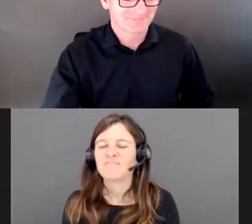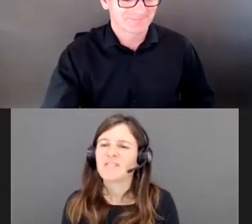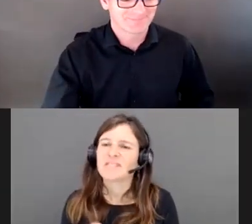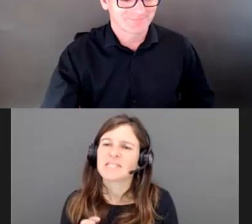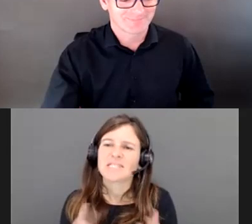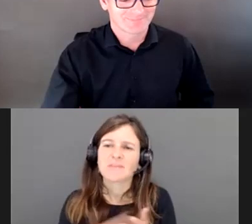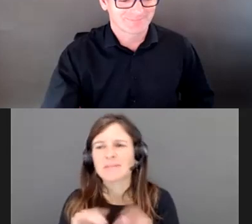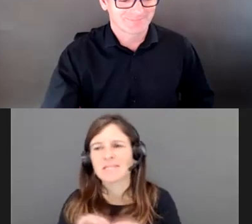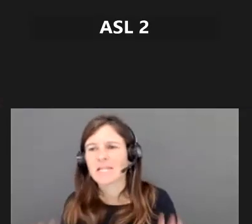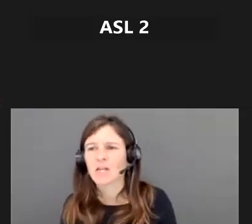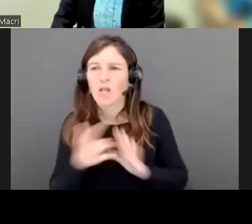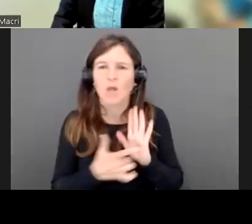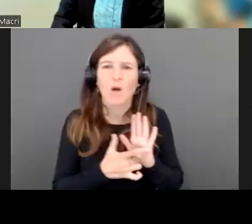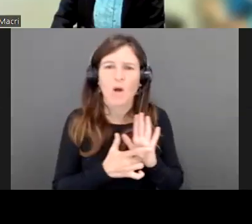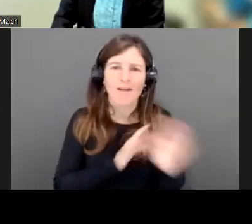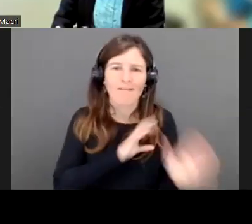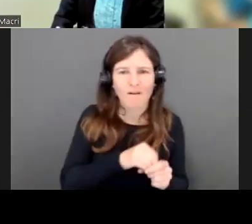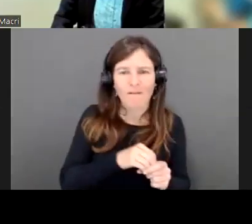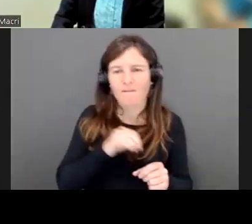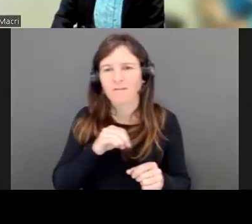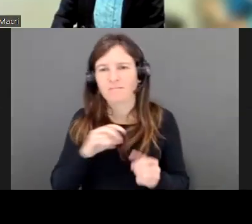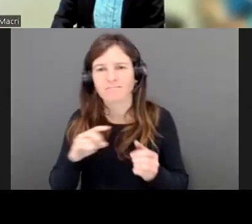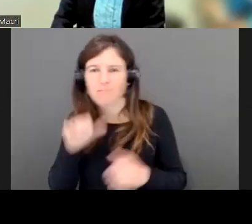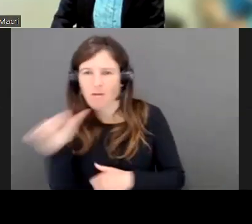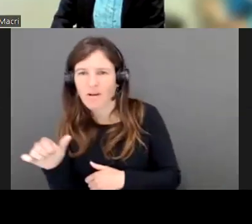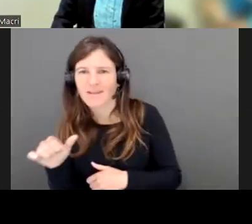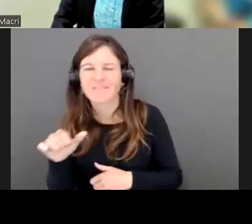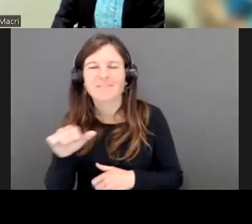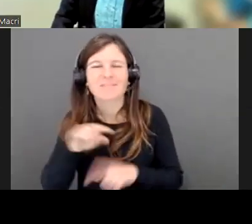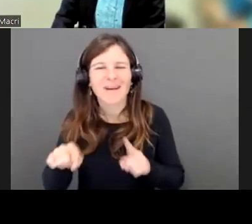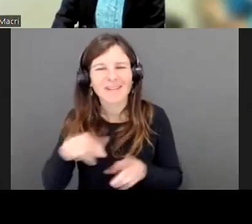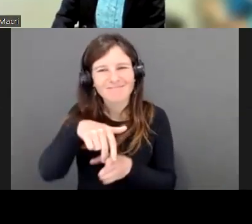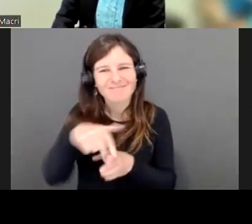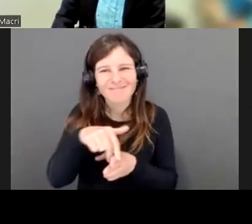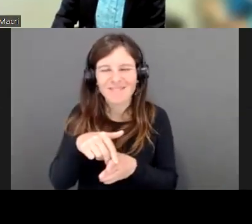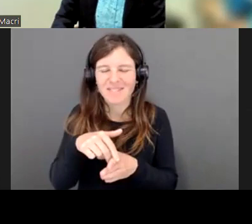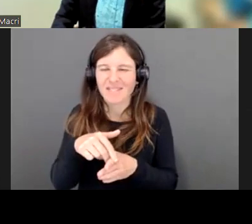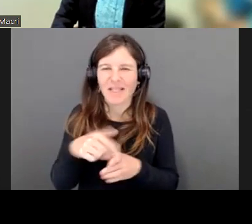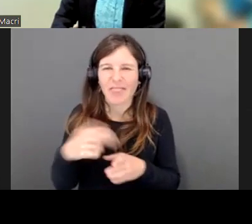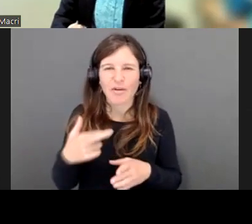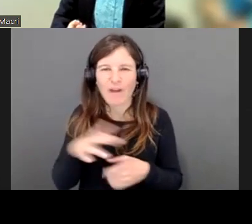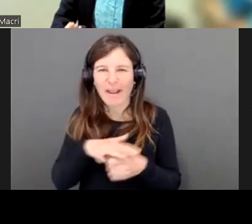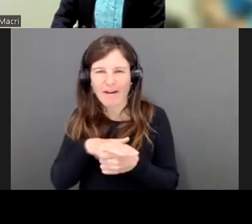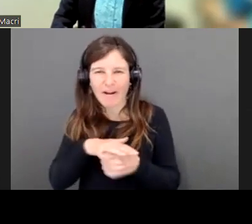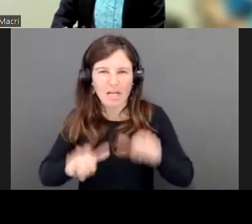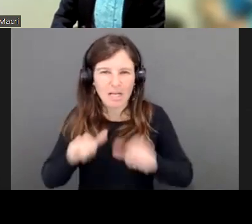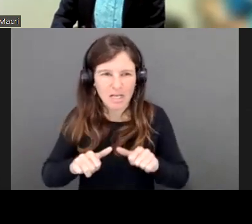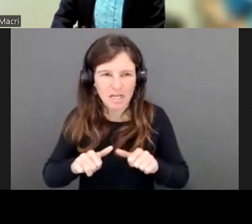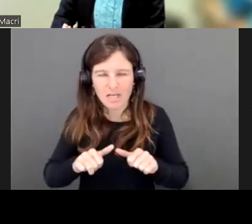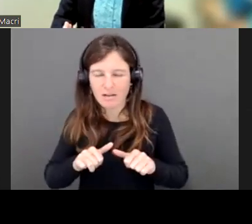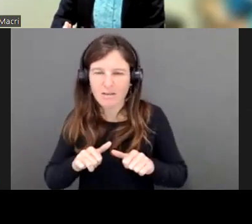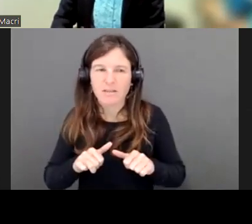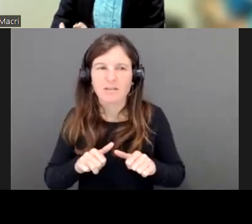right, we're really thinking about what are the ethical principles underlying medical moral choices, as well as